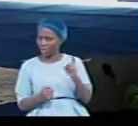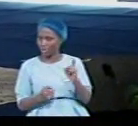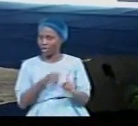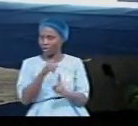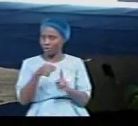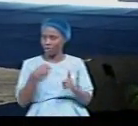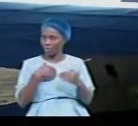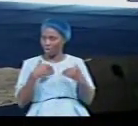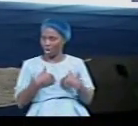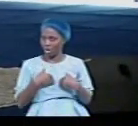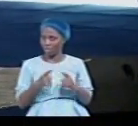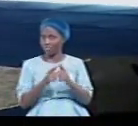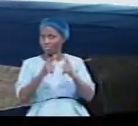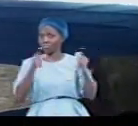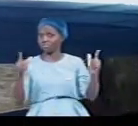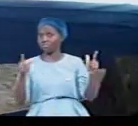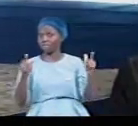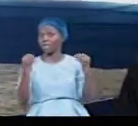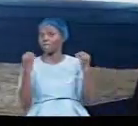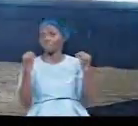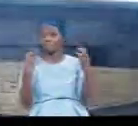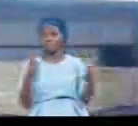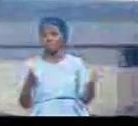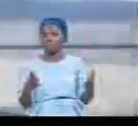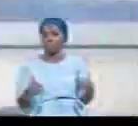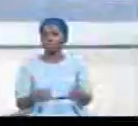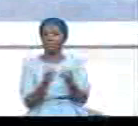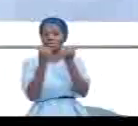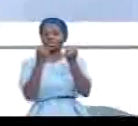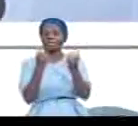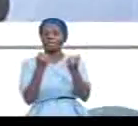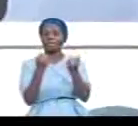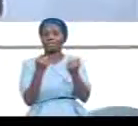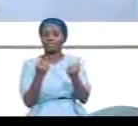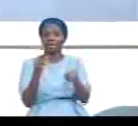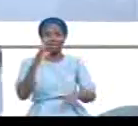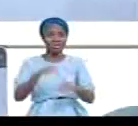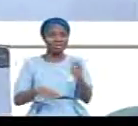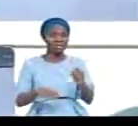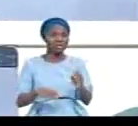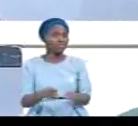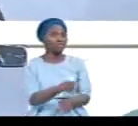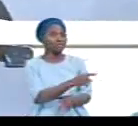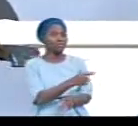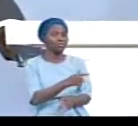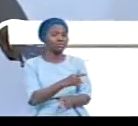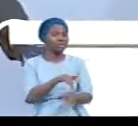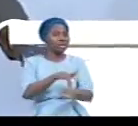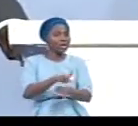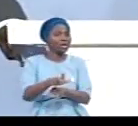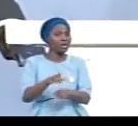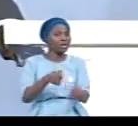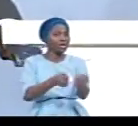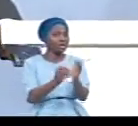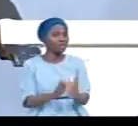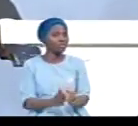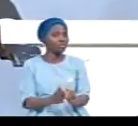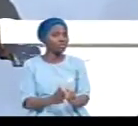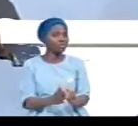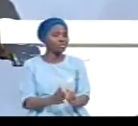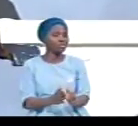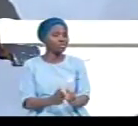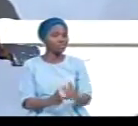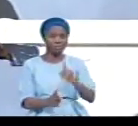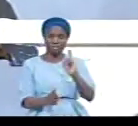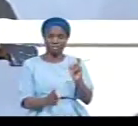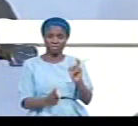greater problem than those early apostles, and then hope to overcome, hope